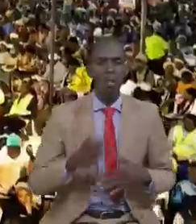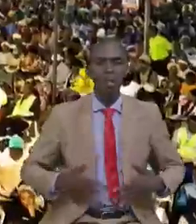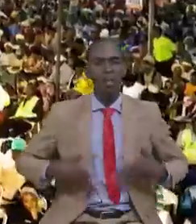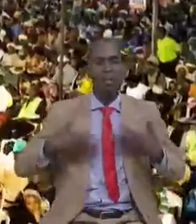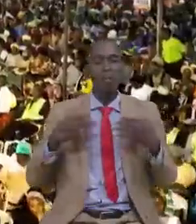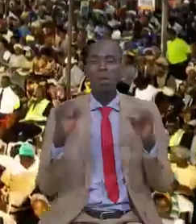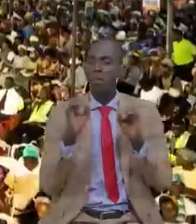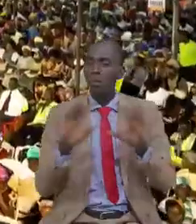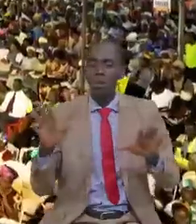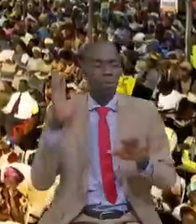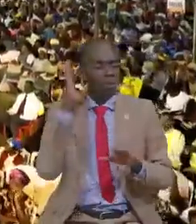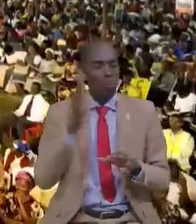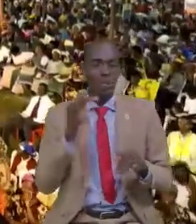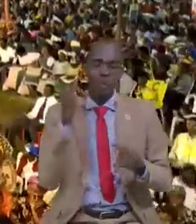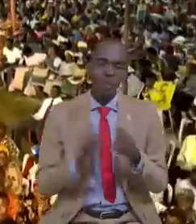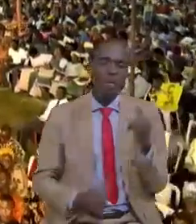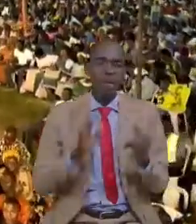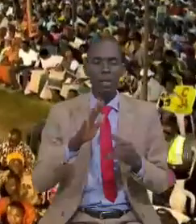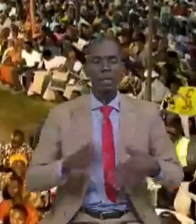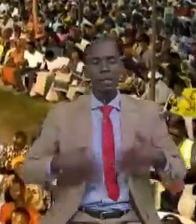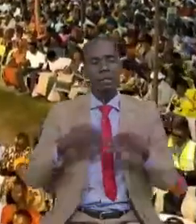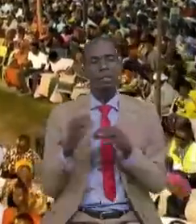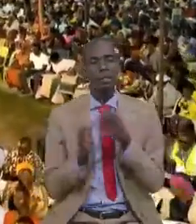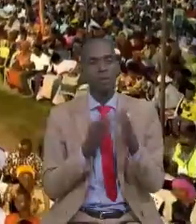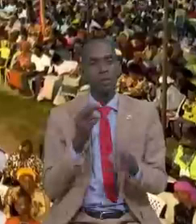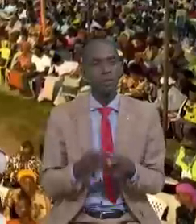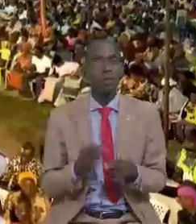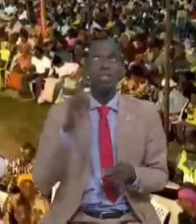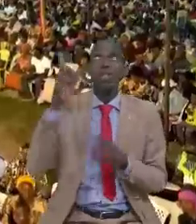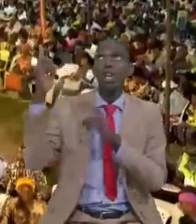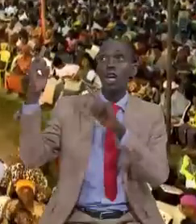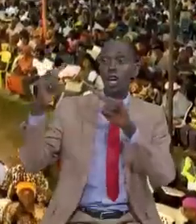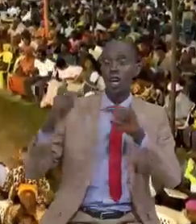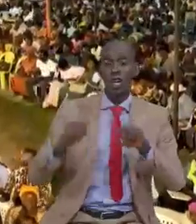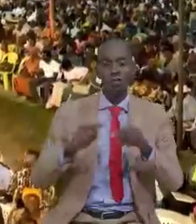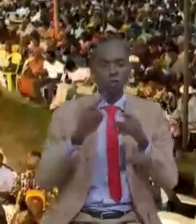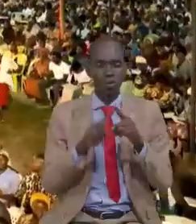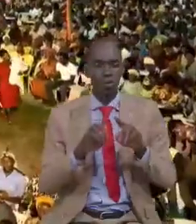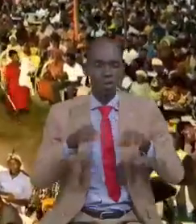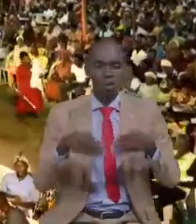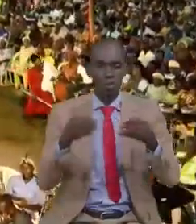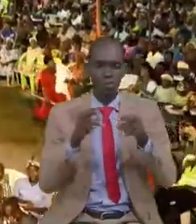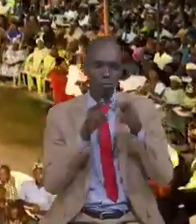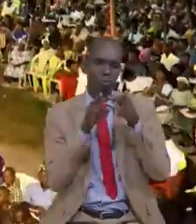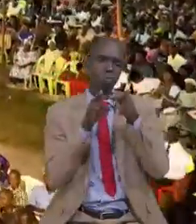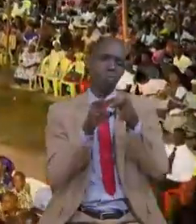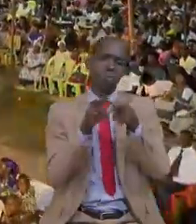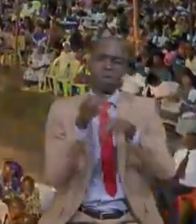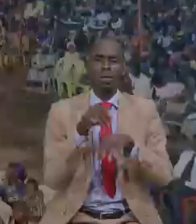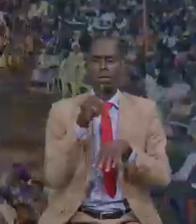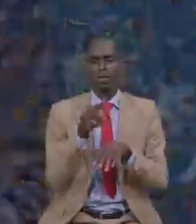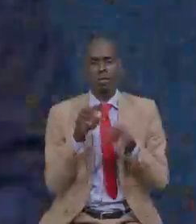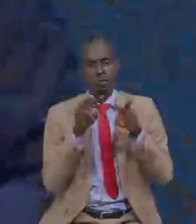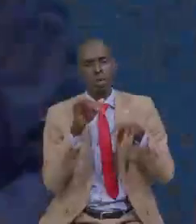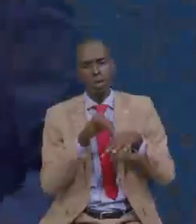will cut short your life. He comes to give you. He looks at you and he looks at his record at